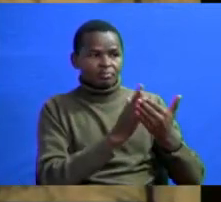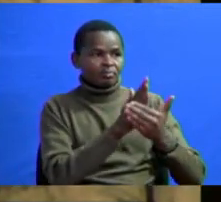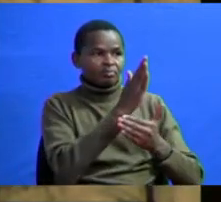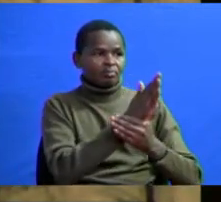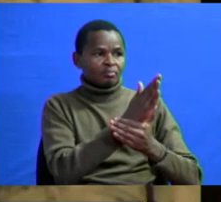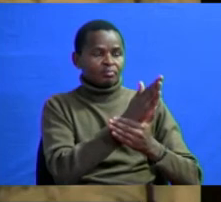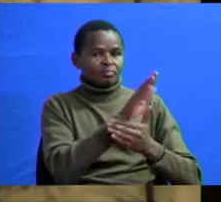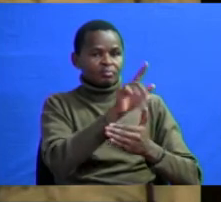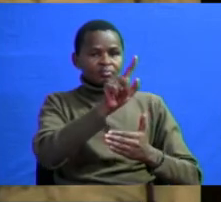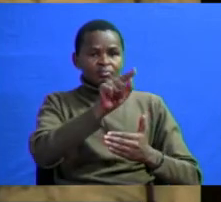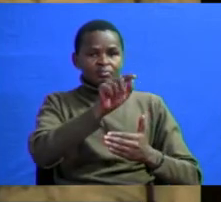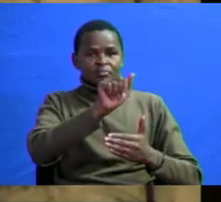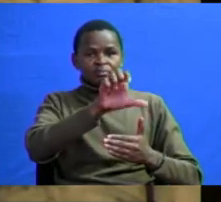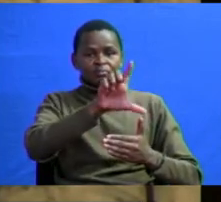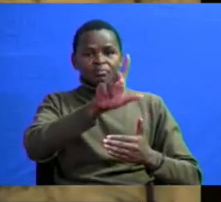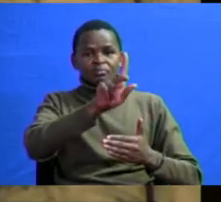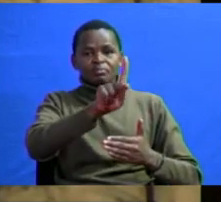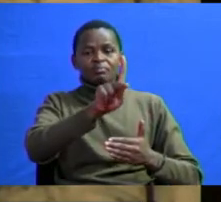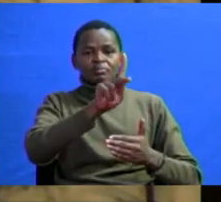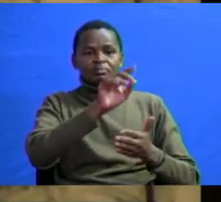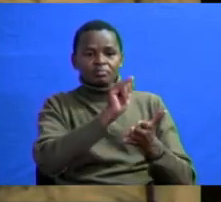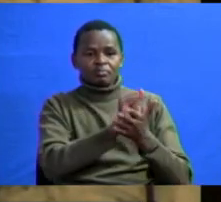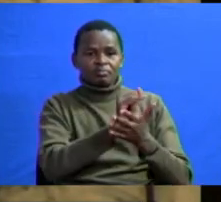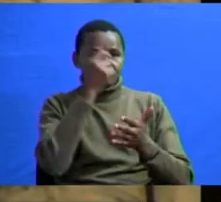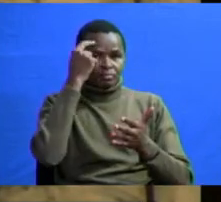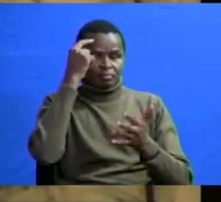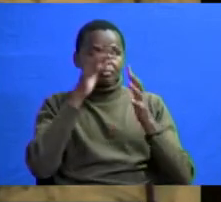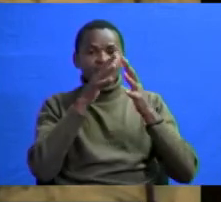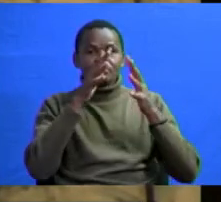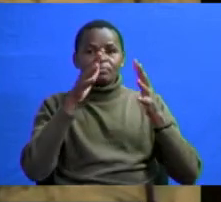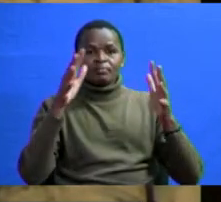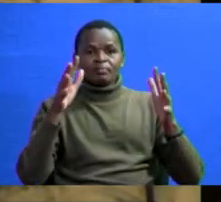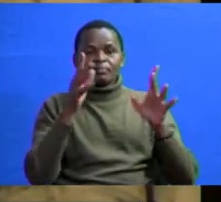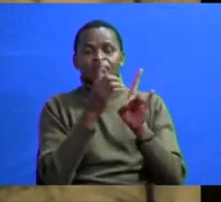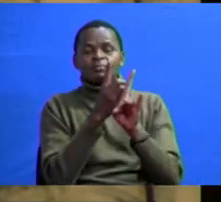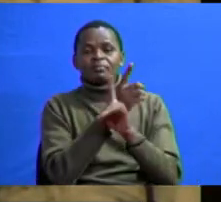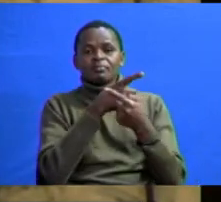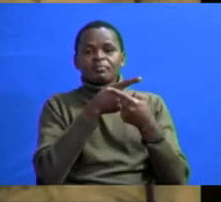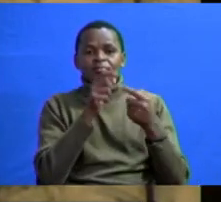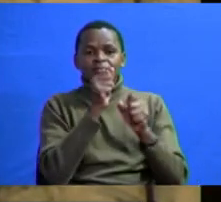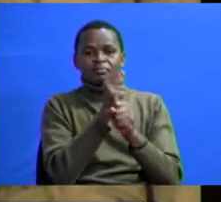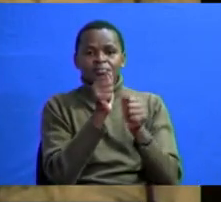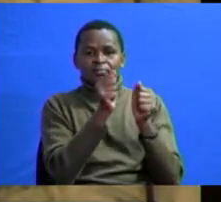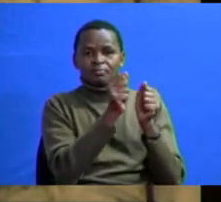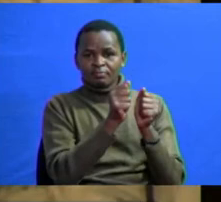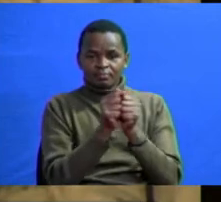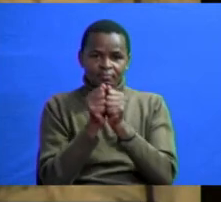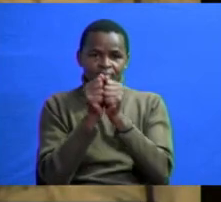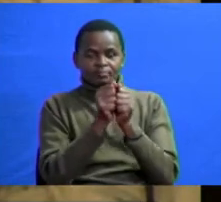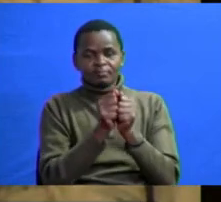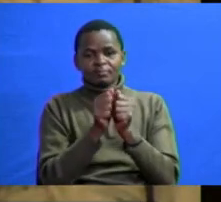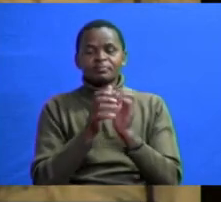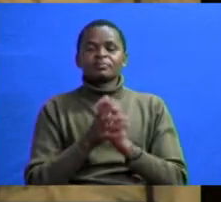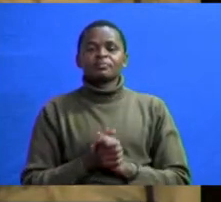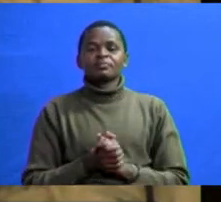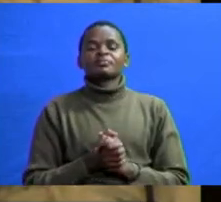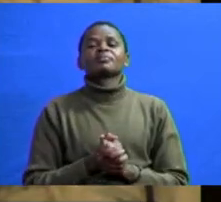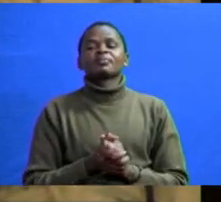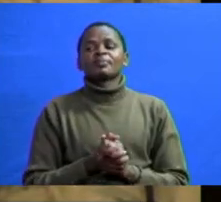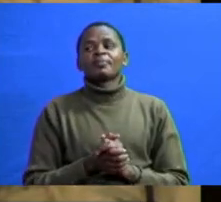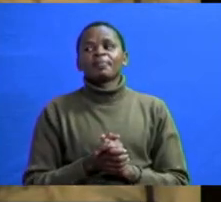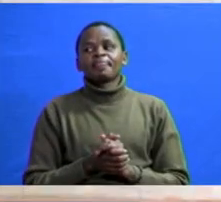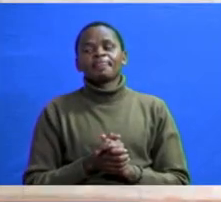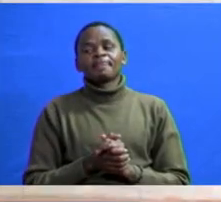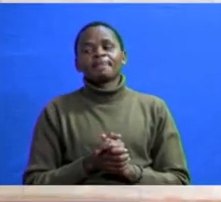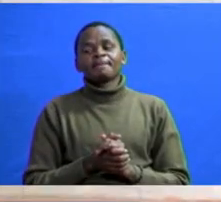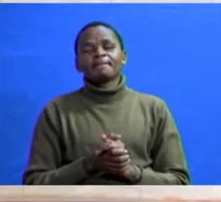talk therapy. So I think that is the biggest distinction, but we work hand in hand. Yes. All